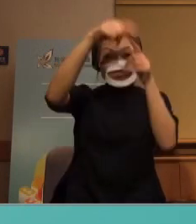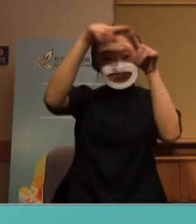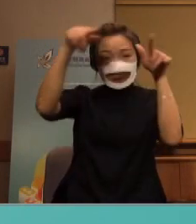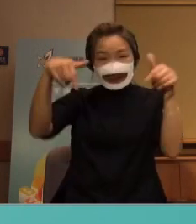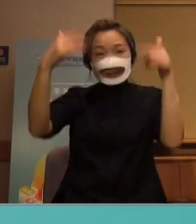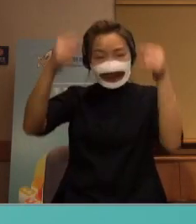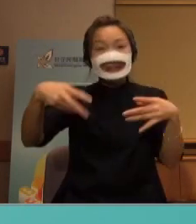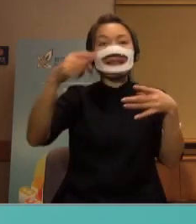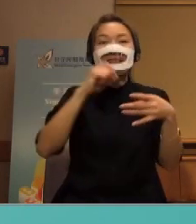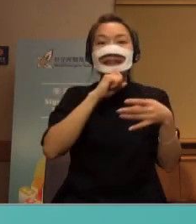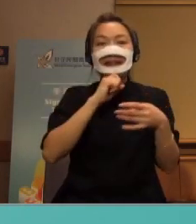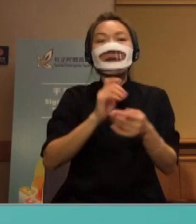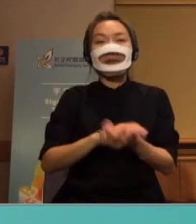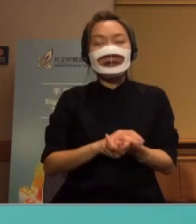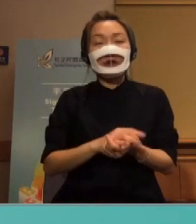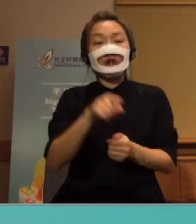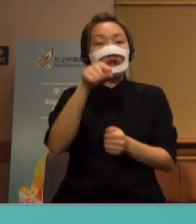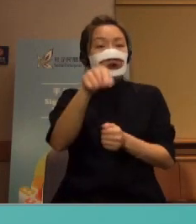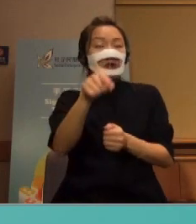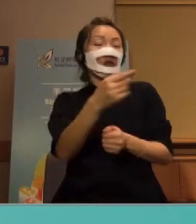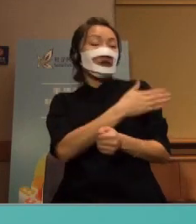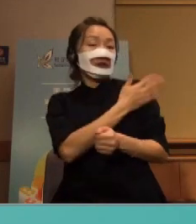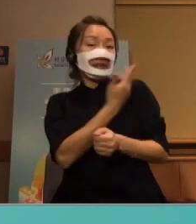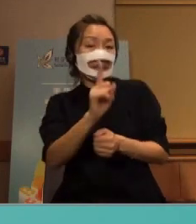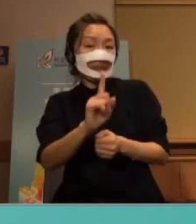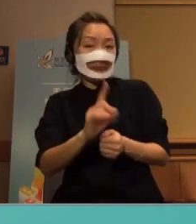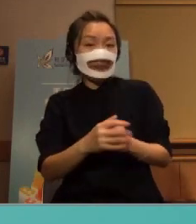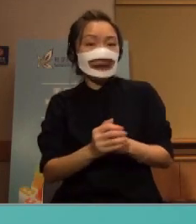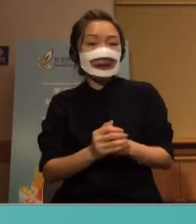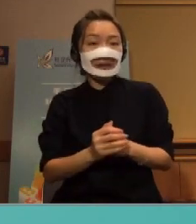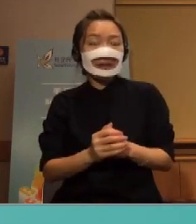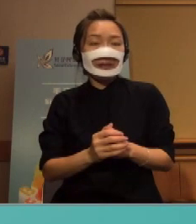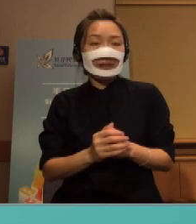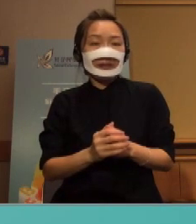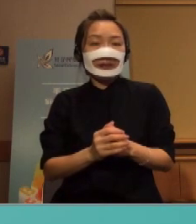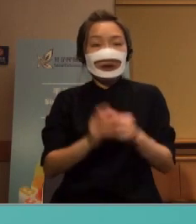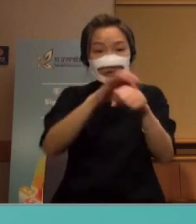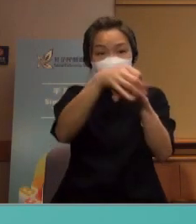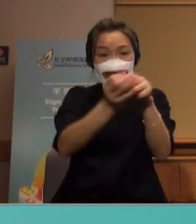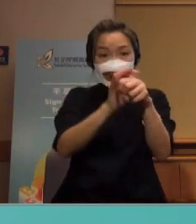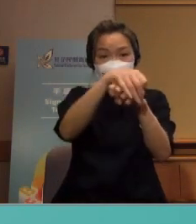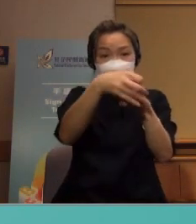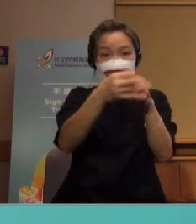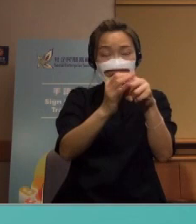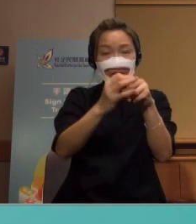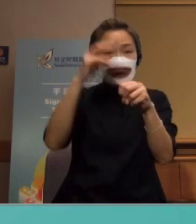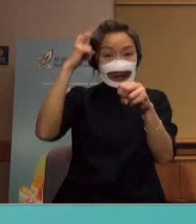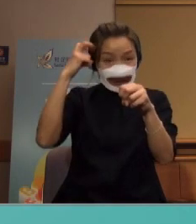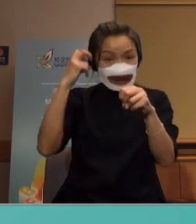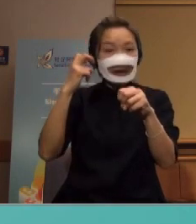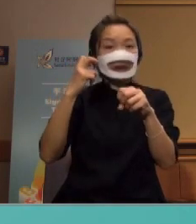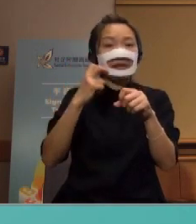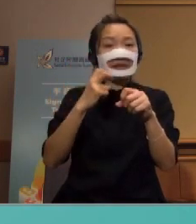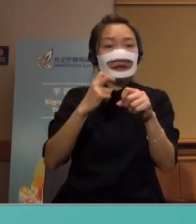all of the carbon in the world, voluntary carbon credits in the world. And they account for 97% of the market. So where are these registries